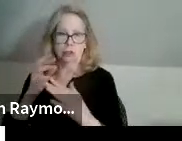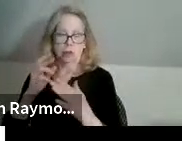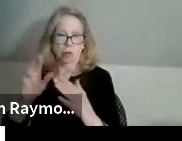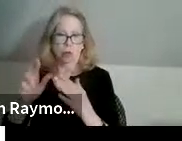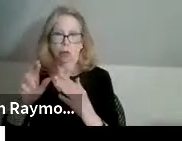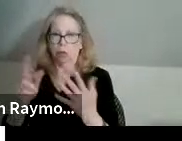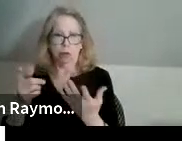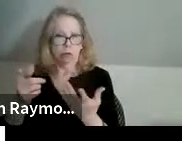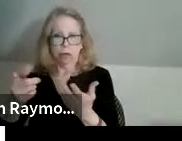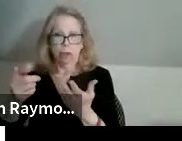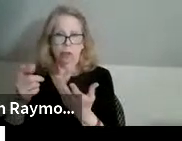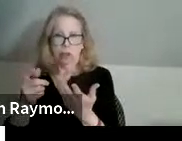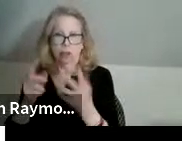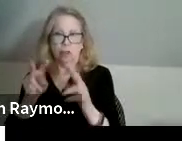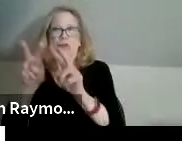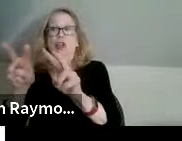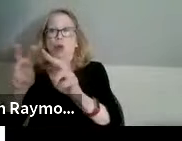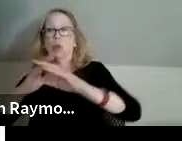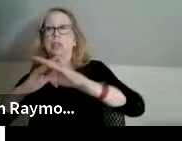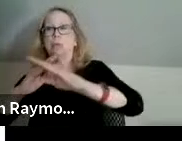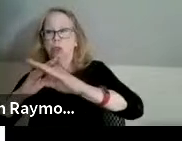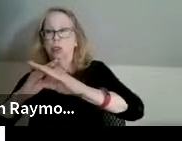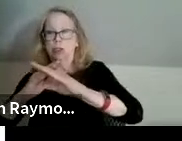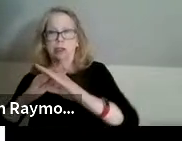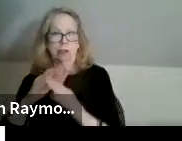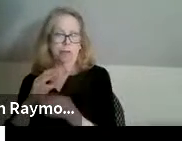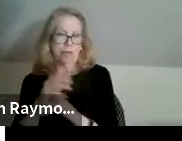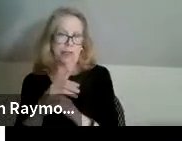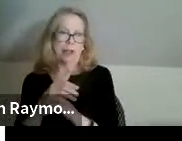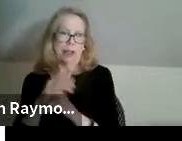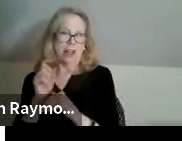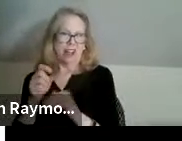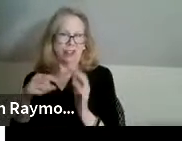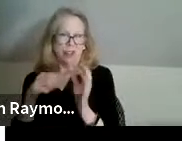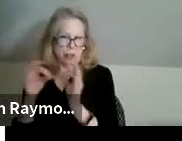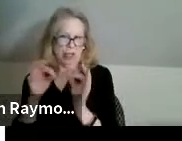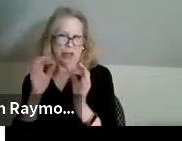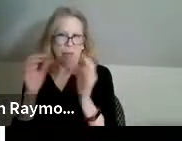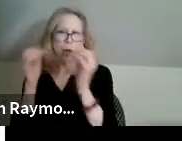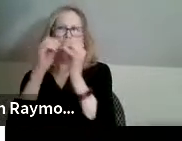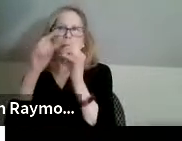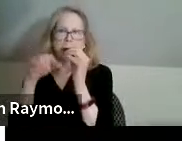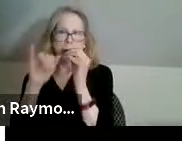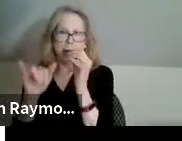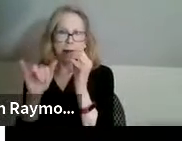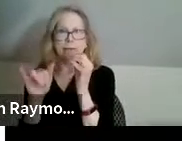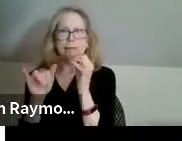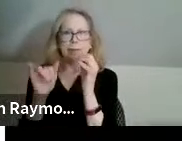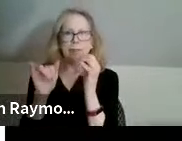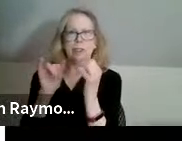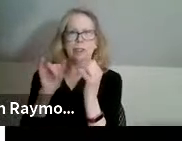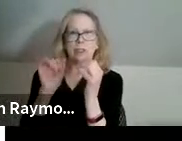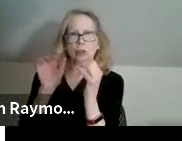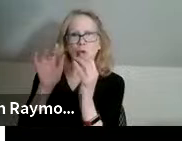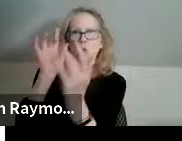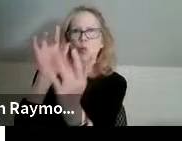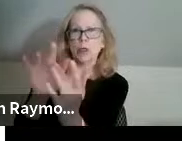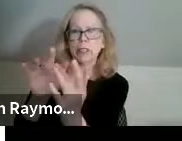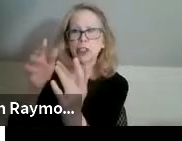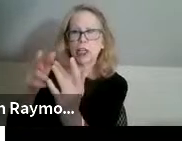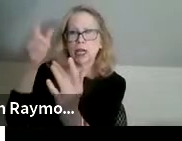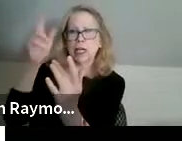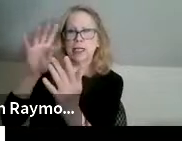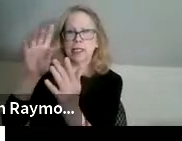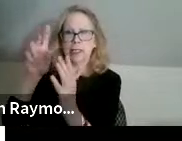unobstructed. So in the next slide, I'd like to illustrate what that means. The reach, height, and depth, we have charts for